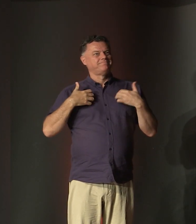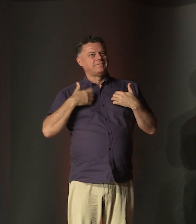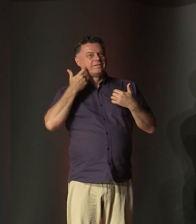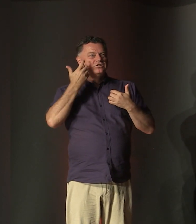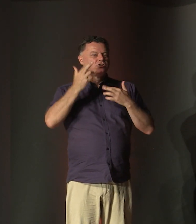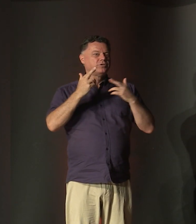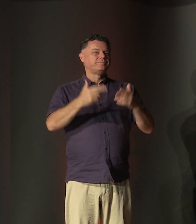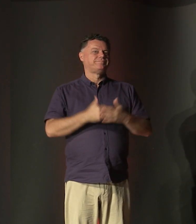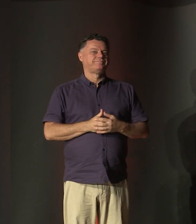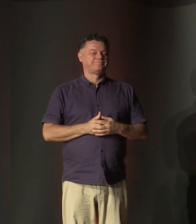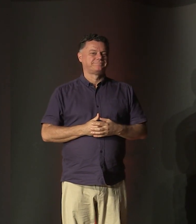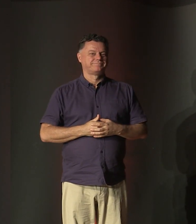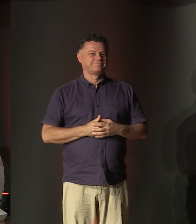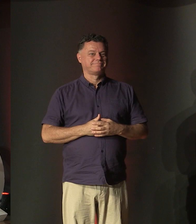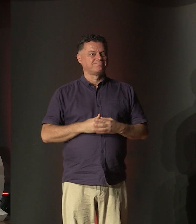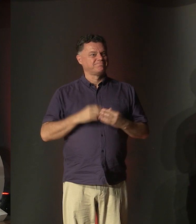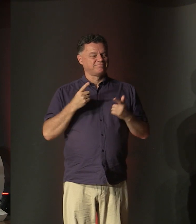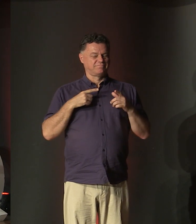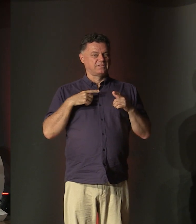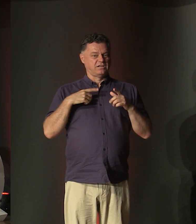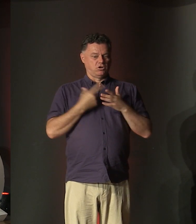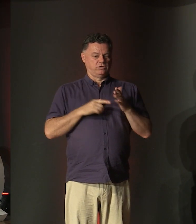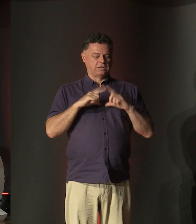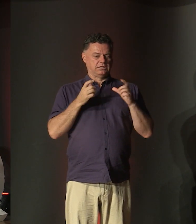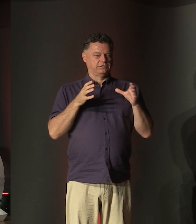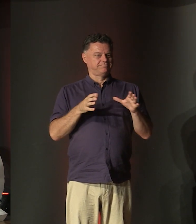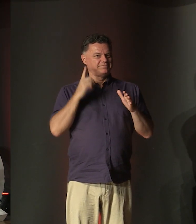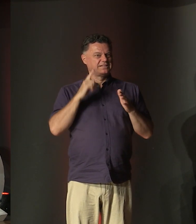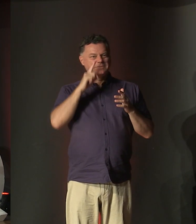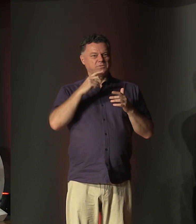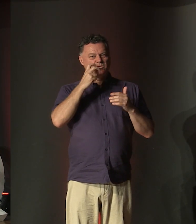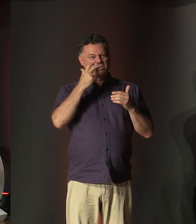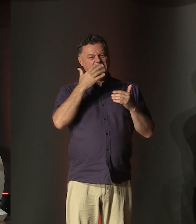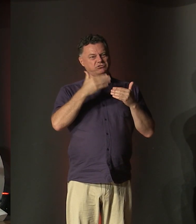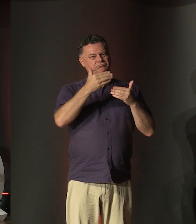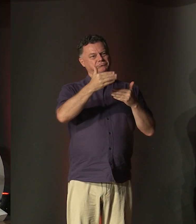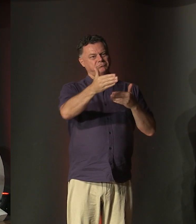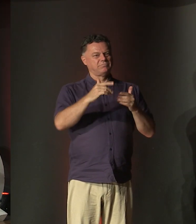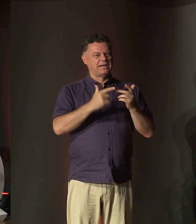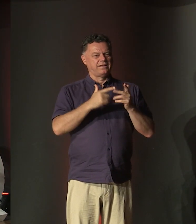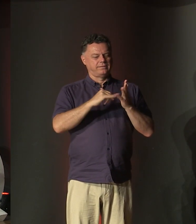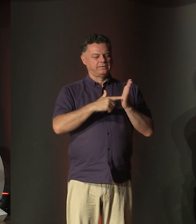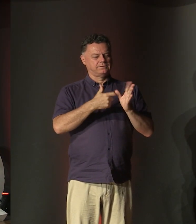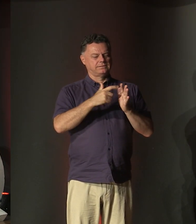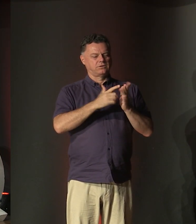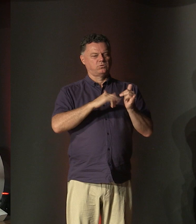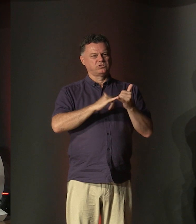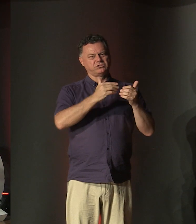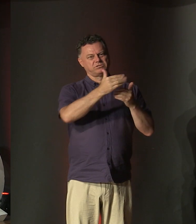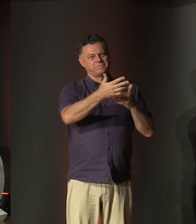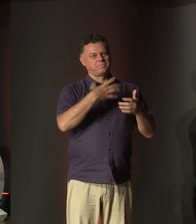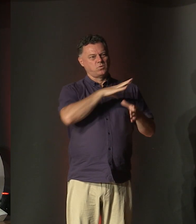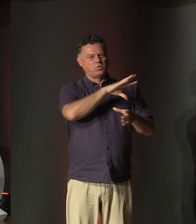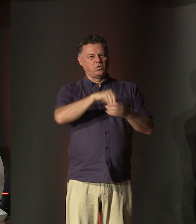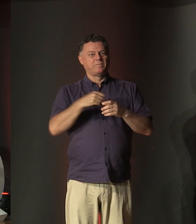Think about reaching out to stakeholders who represent later life or older people. This